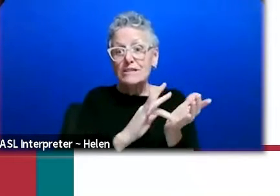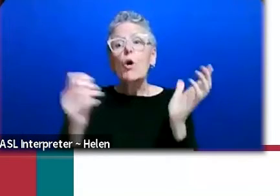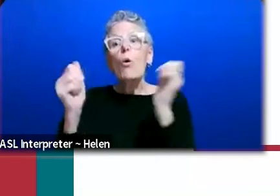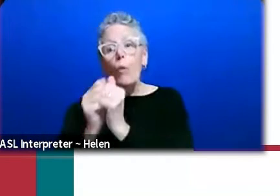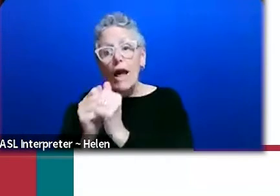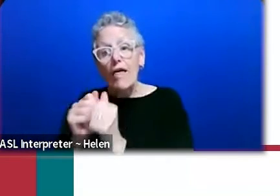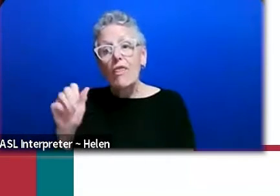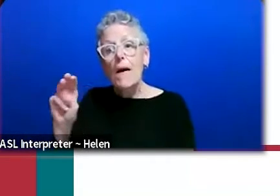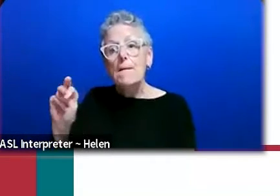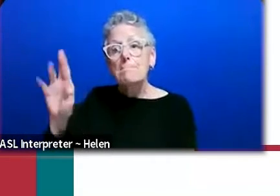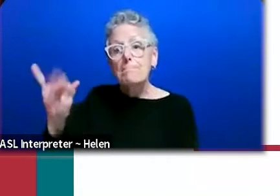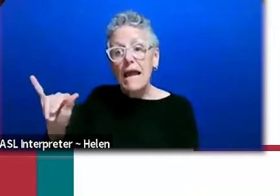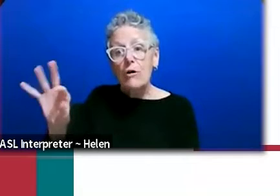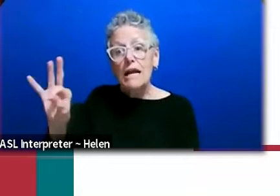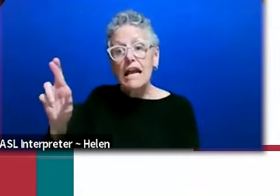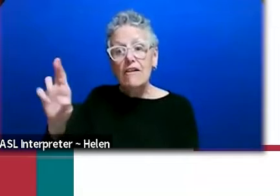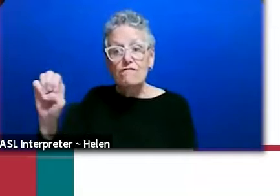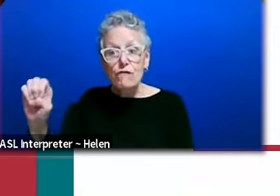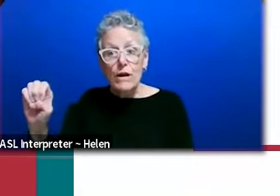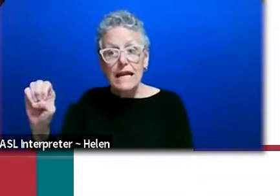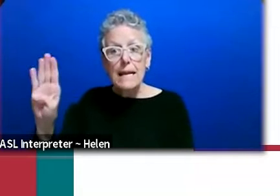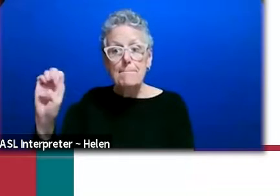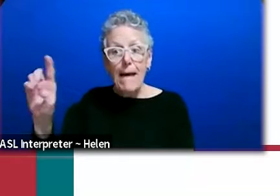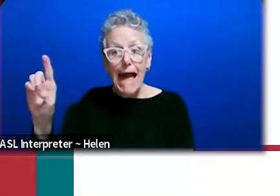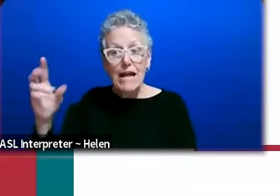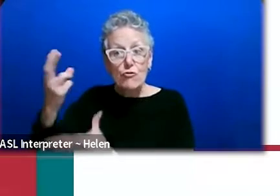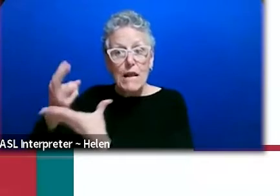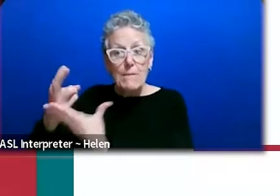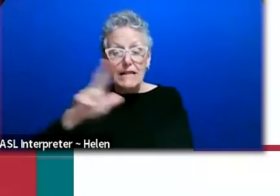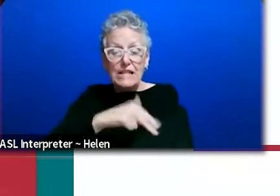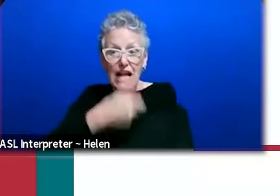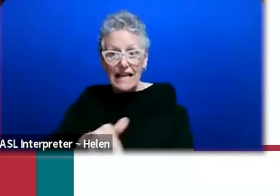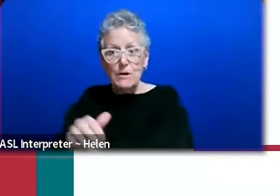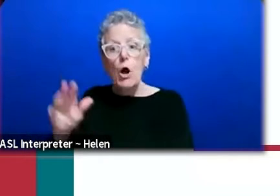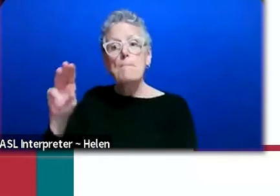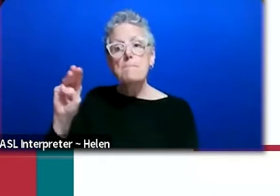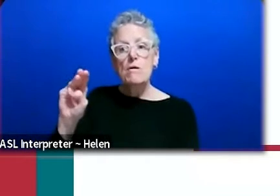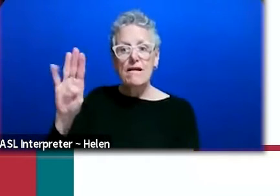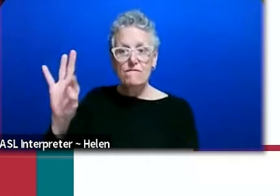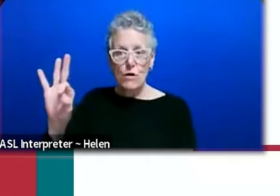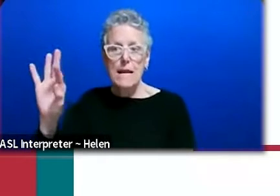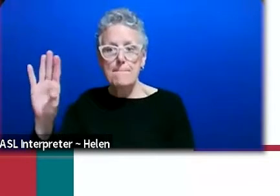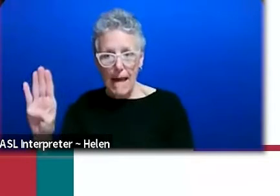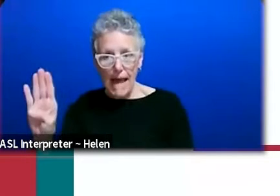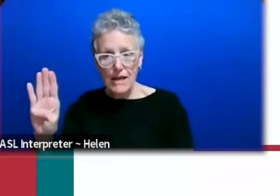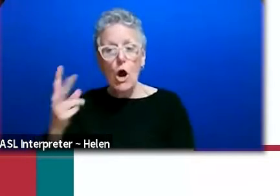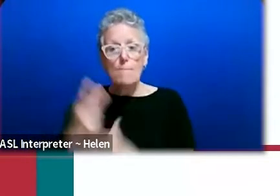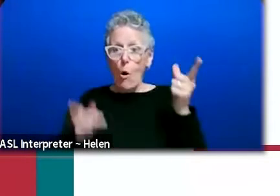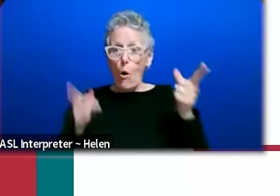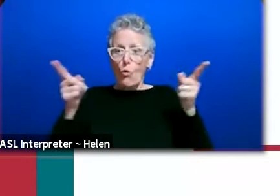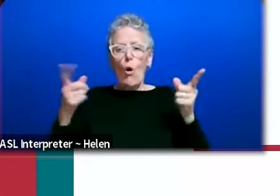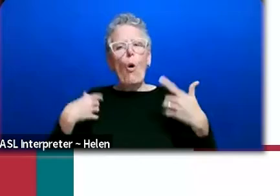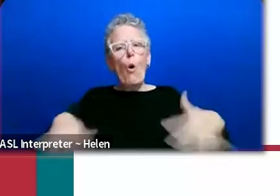Bed Rehabilitation Hospital. We are both organizations